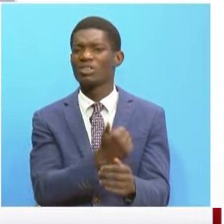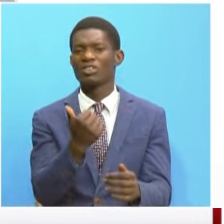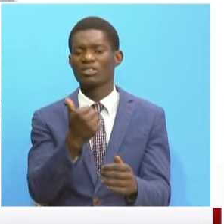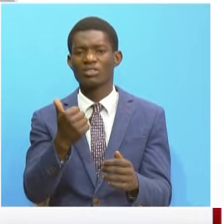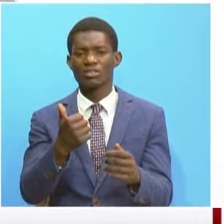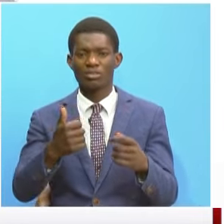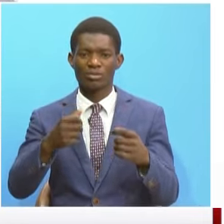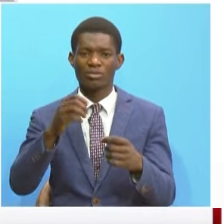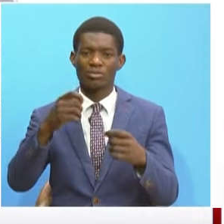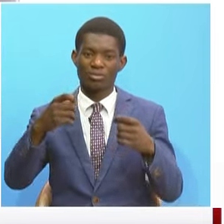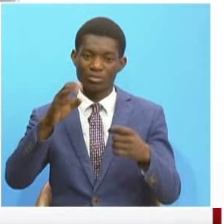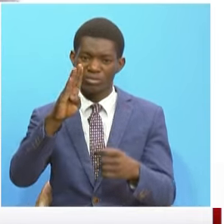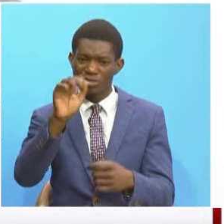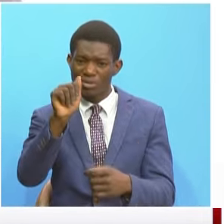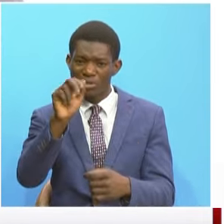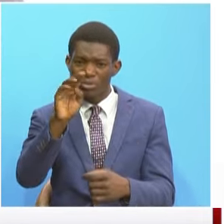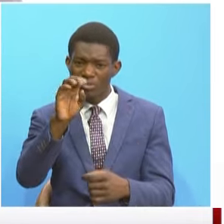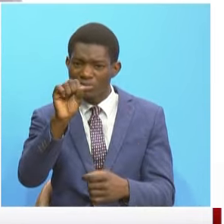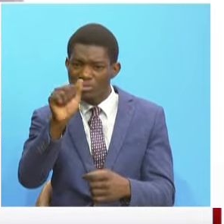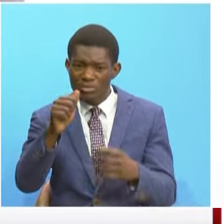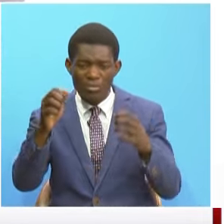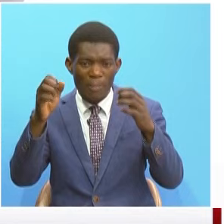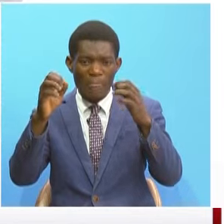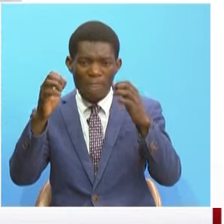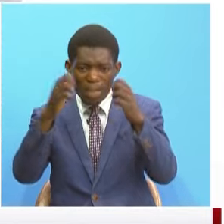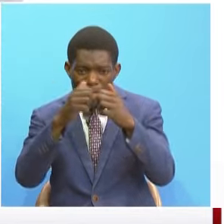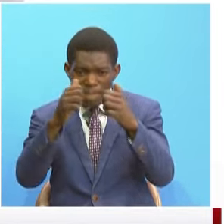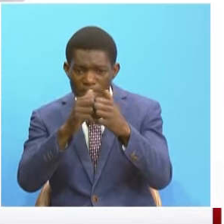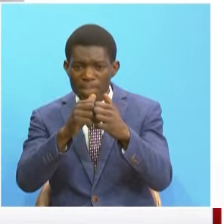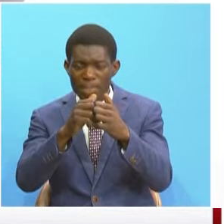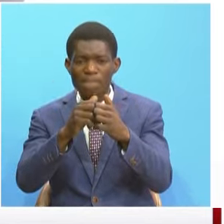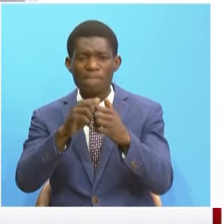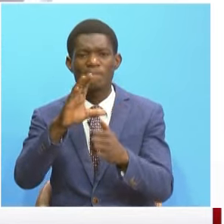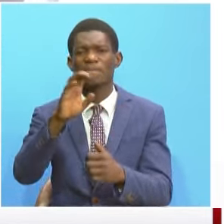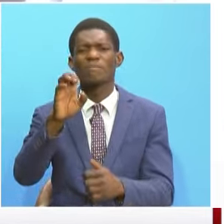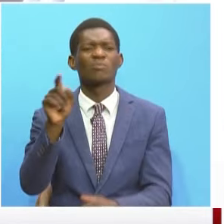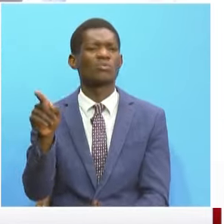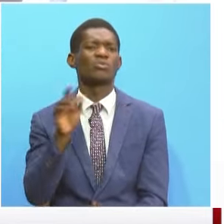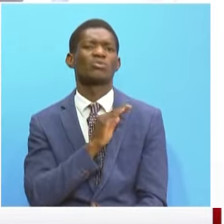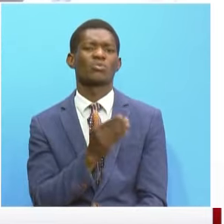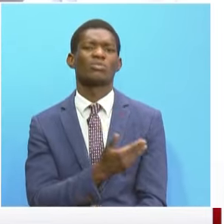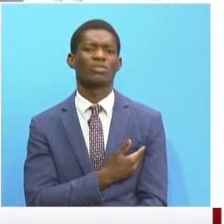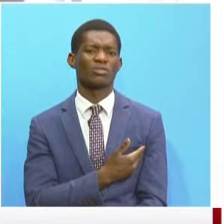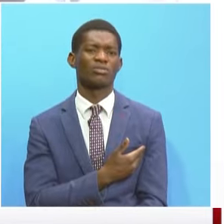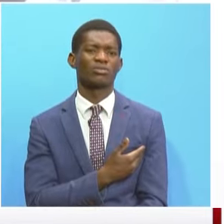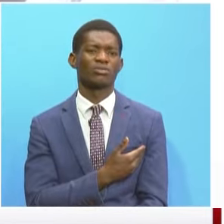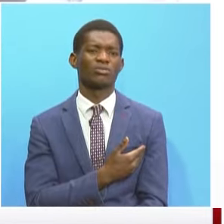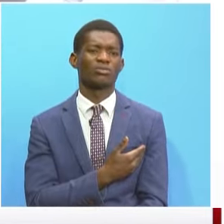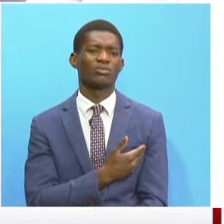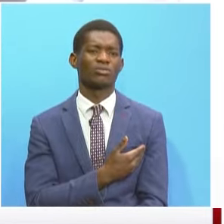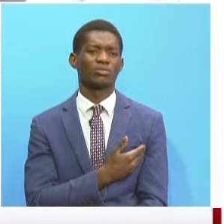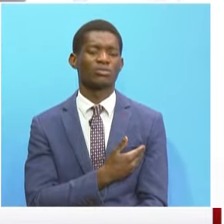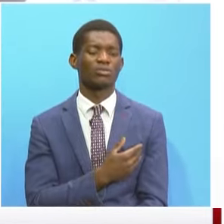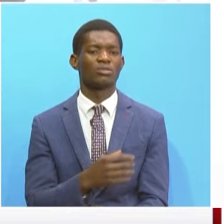and Electoral Commission of Zambia, ECZ Chairperson, Mangala Zalumes, State Council,